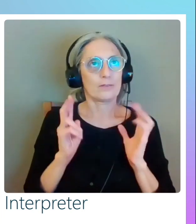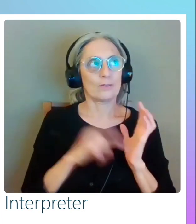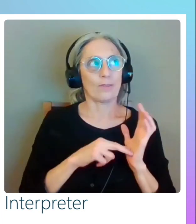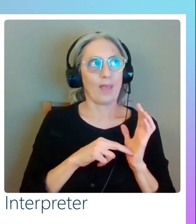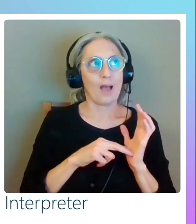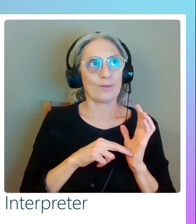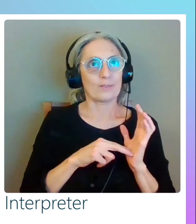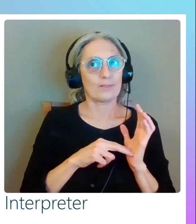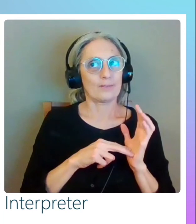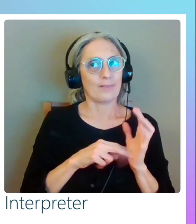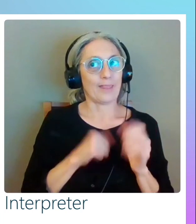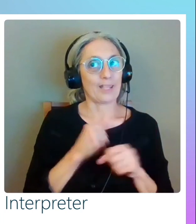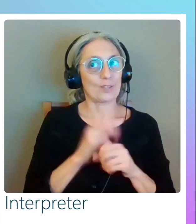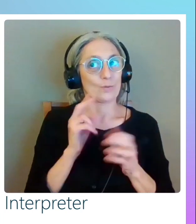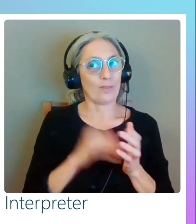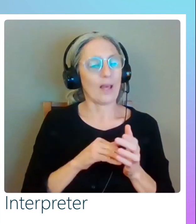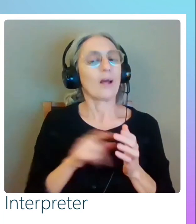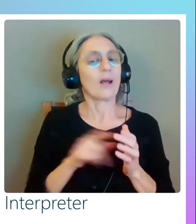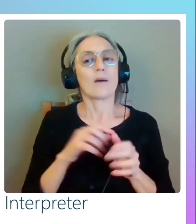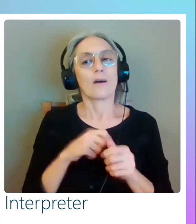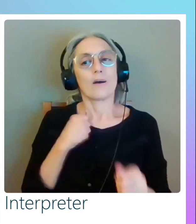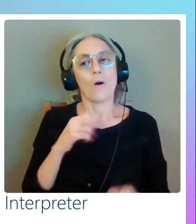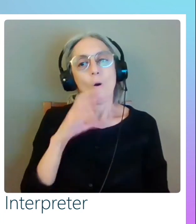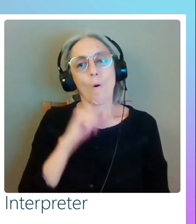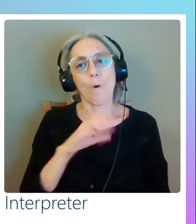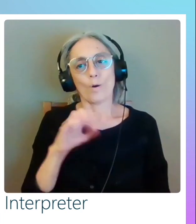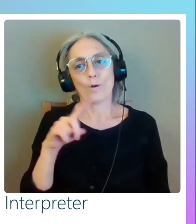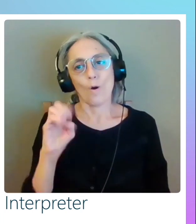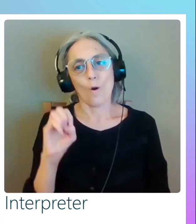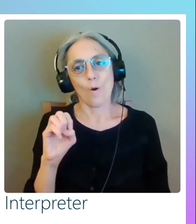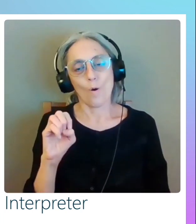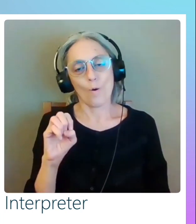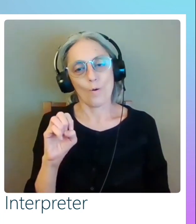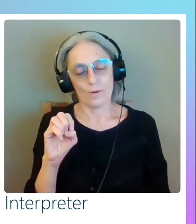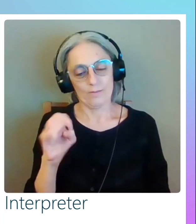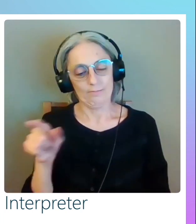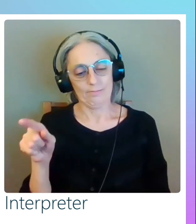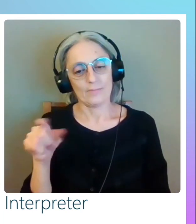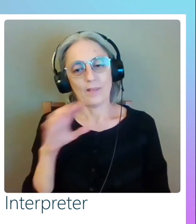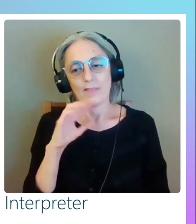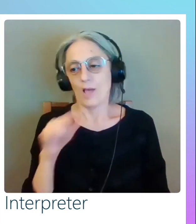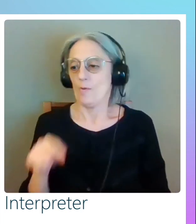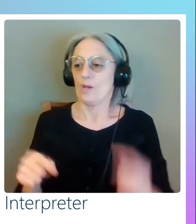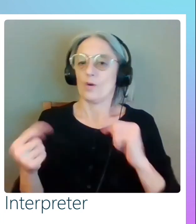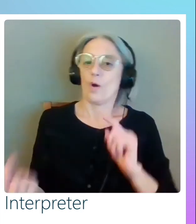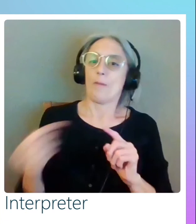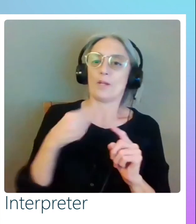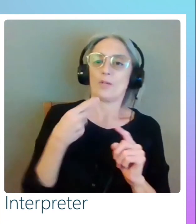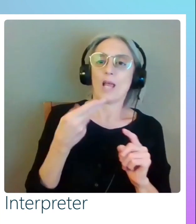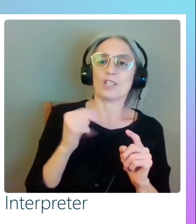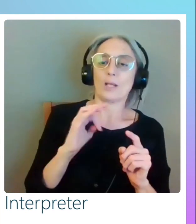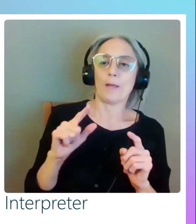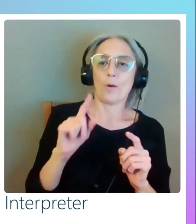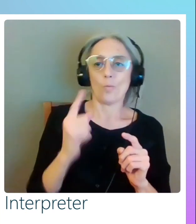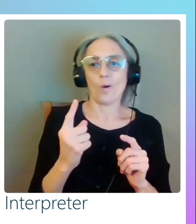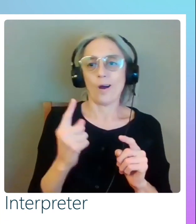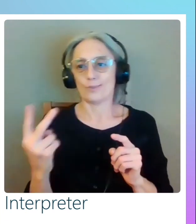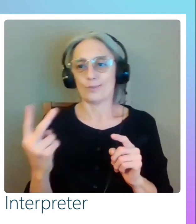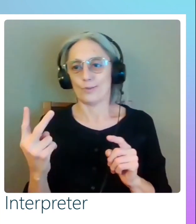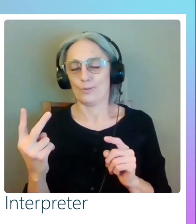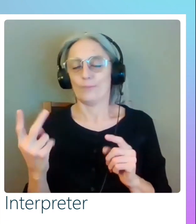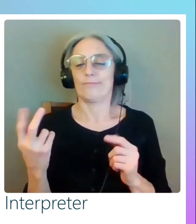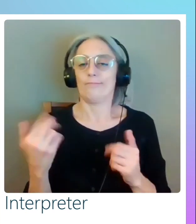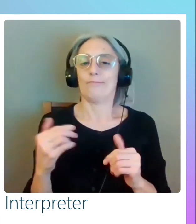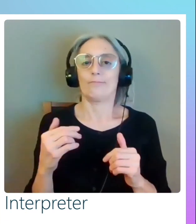They're not using the most up-to-date code. They're going back to very old HTML1, HTML2. I mean, they have